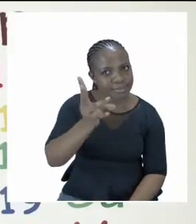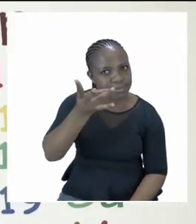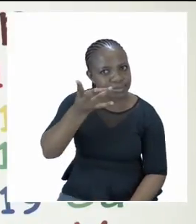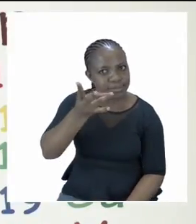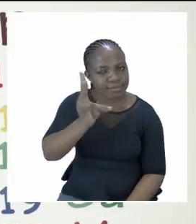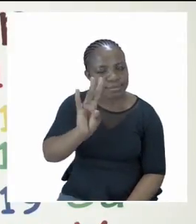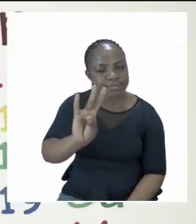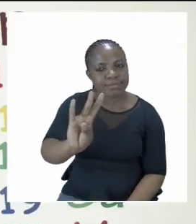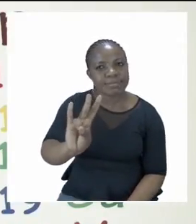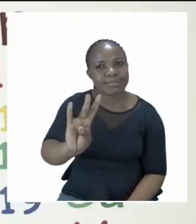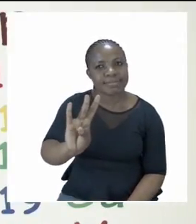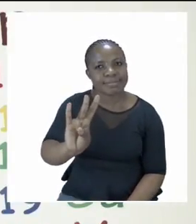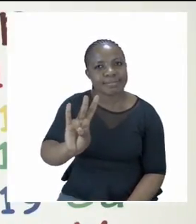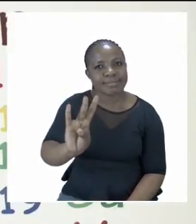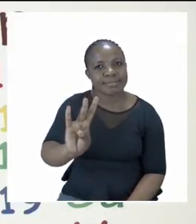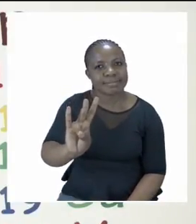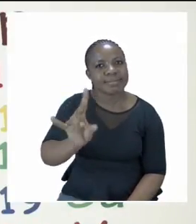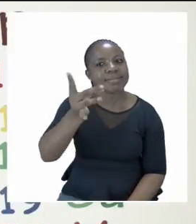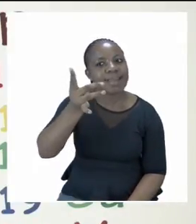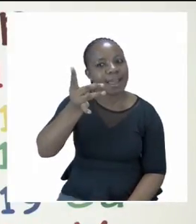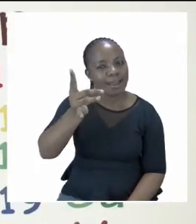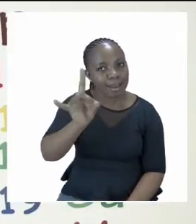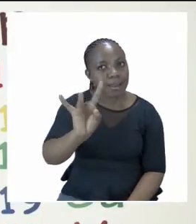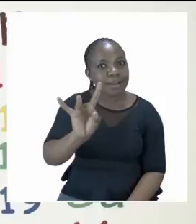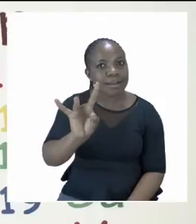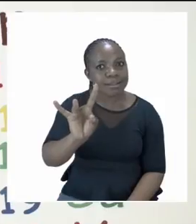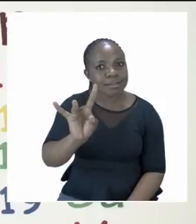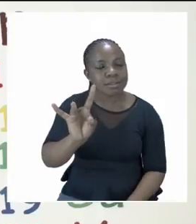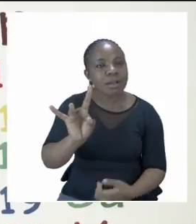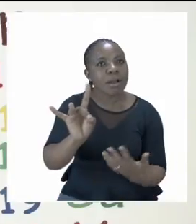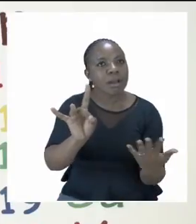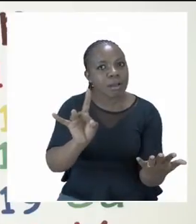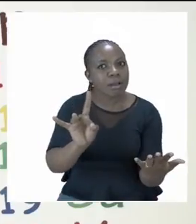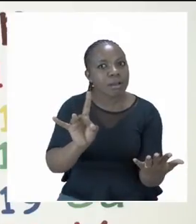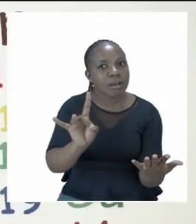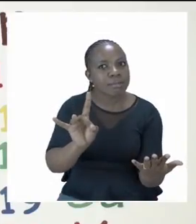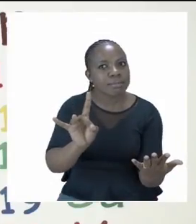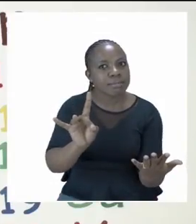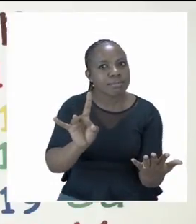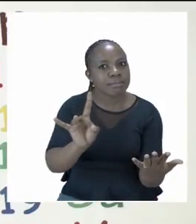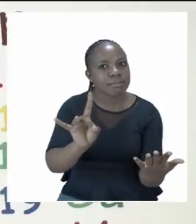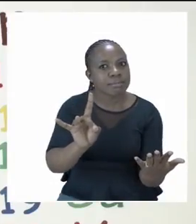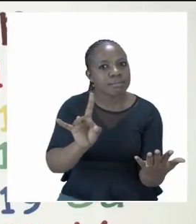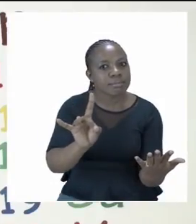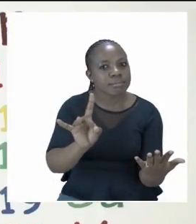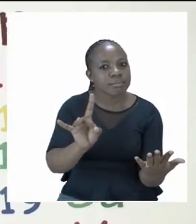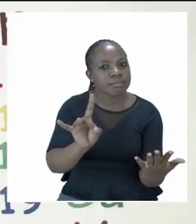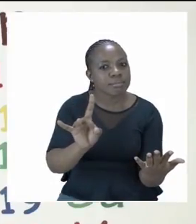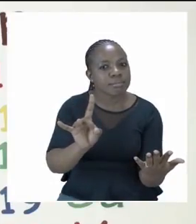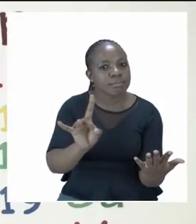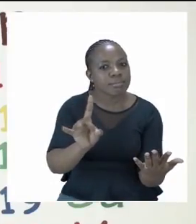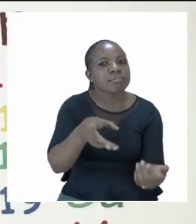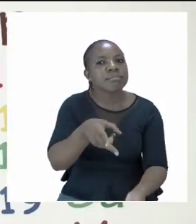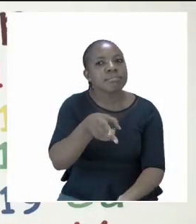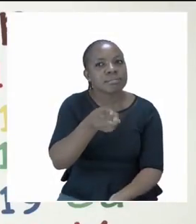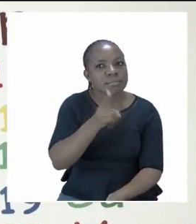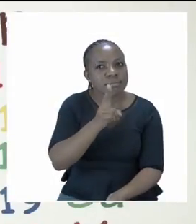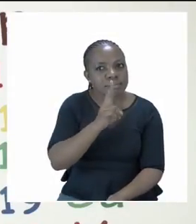7, 8. So our answer for this one